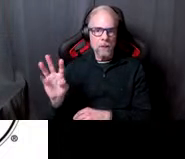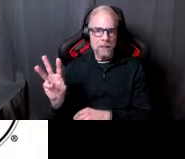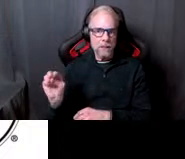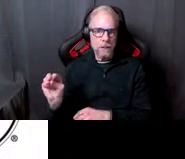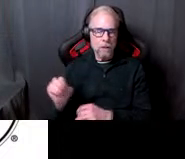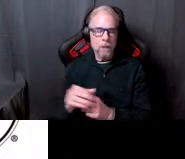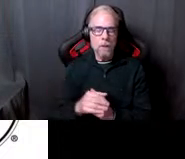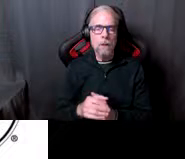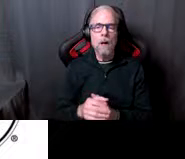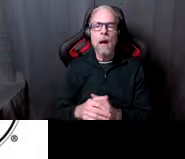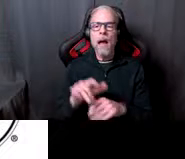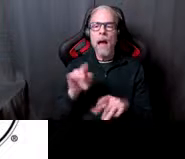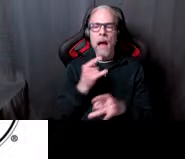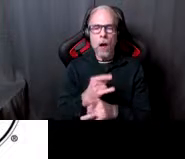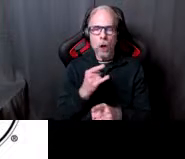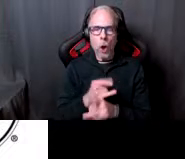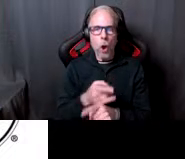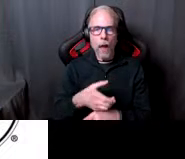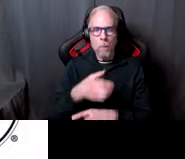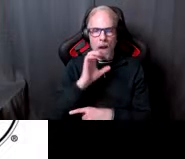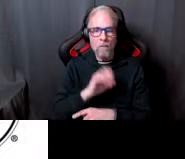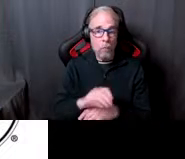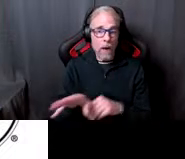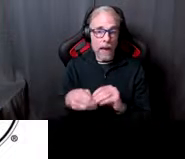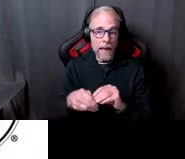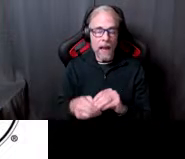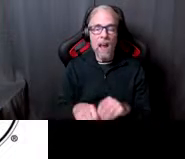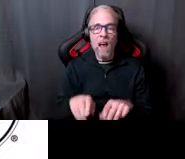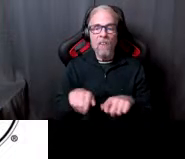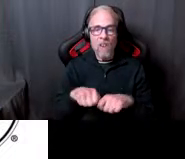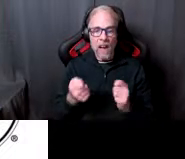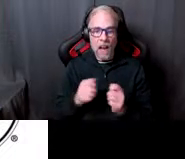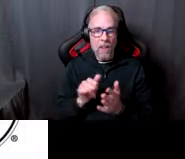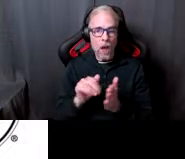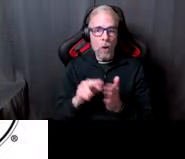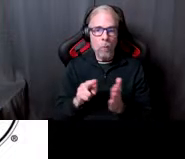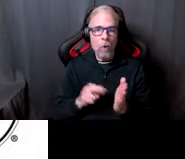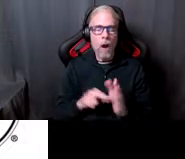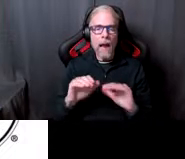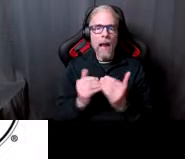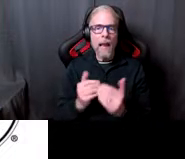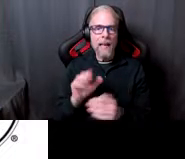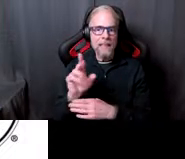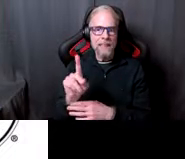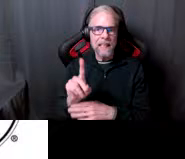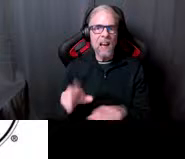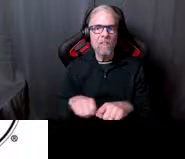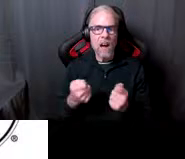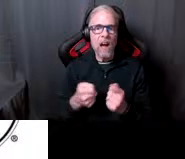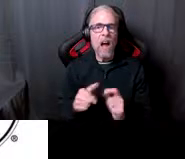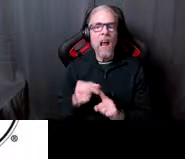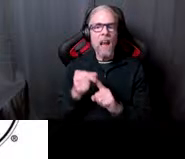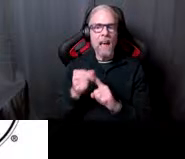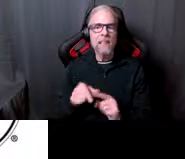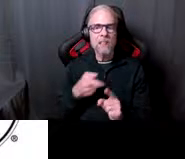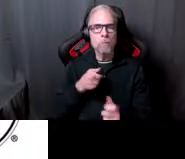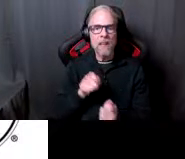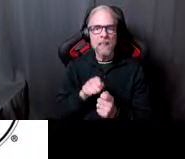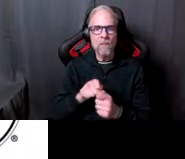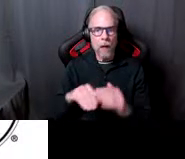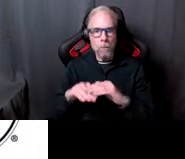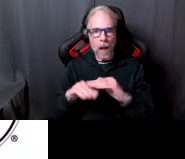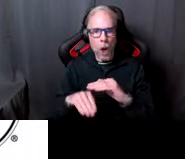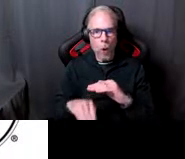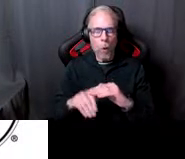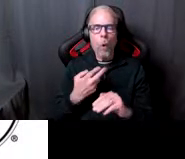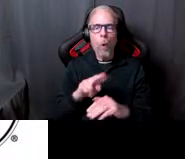736-010-0060, alcoholic beverages, we added violations to this rule are a Class D violation unless otherwise specified below